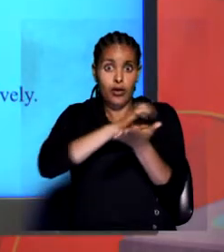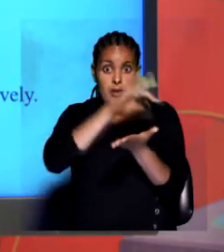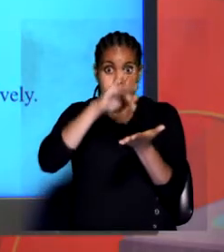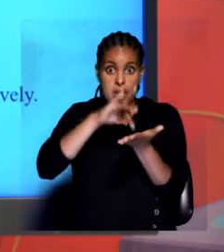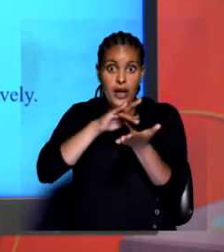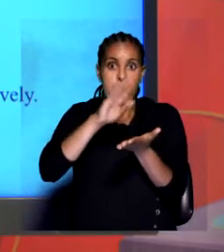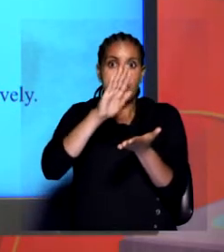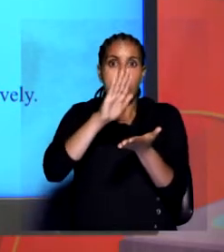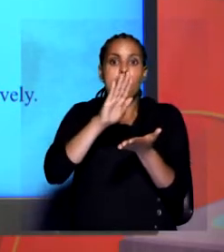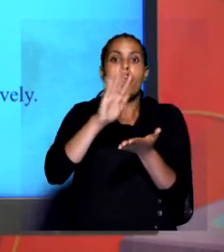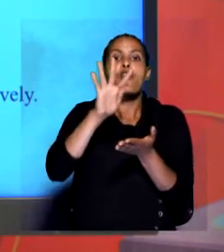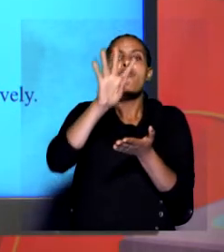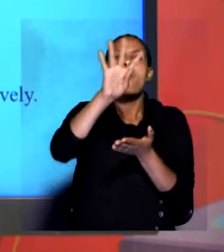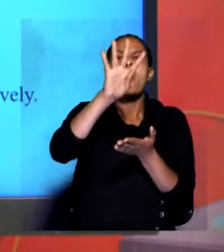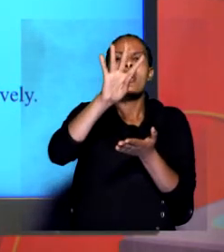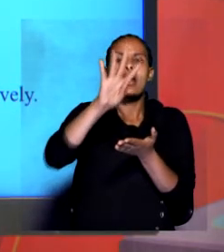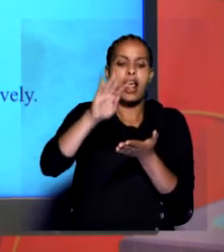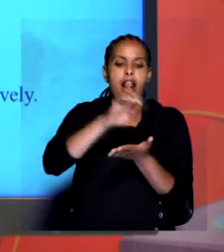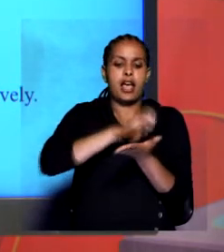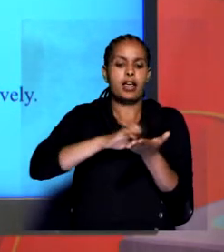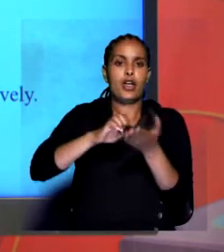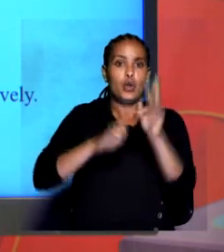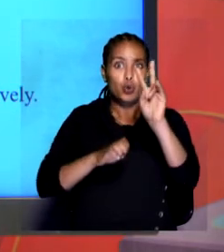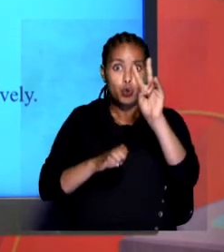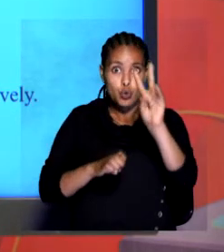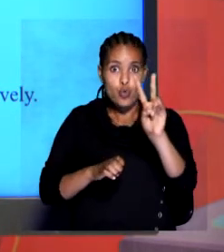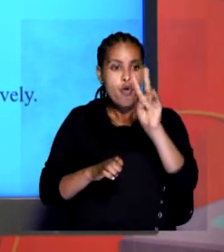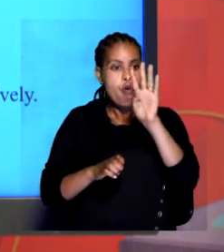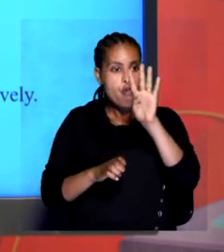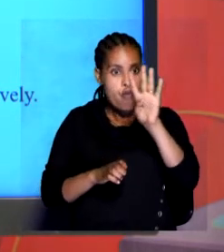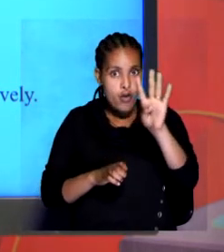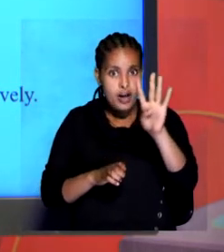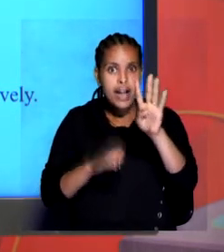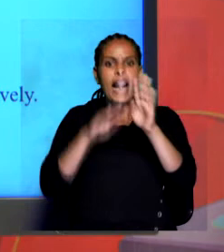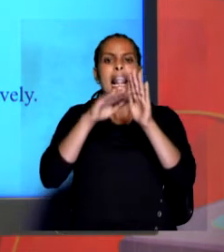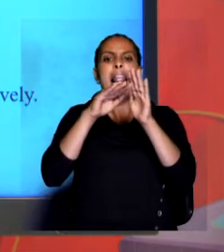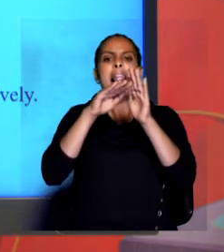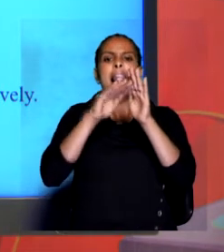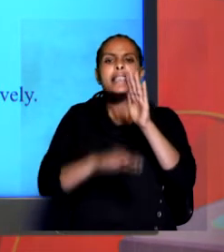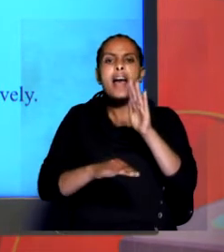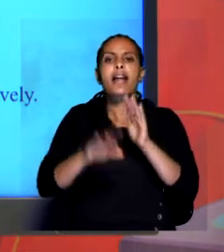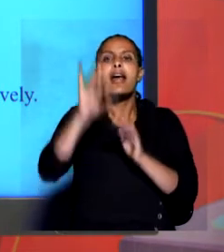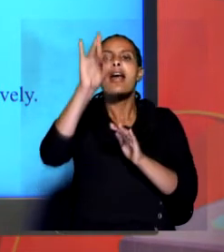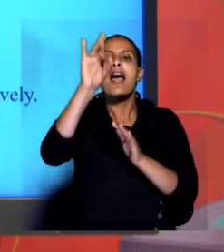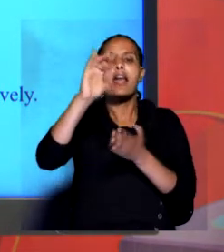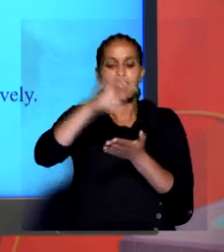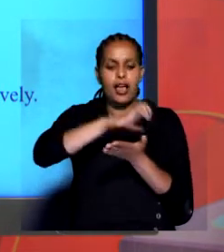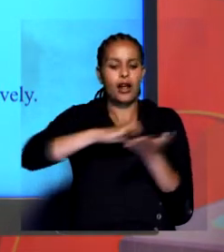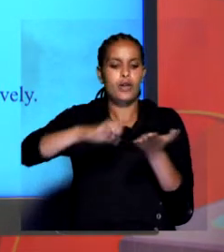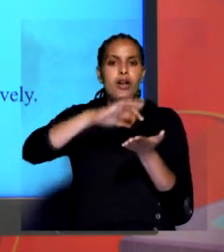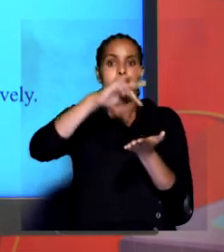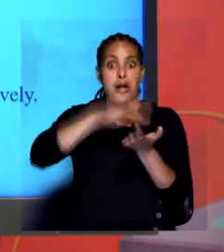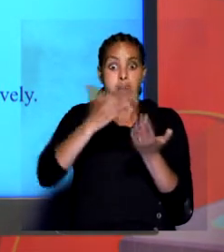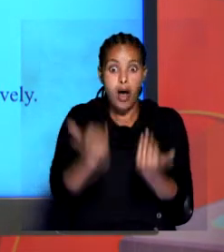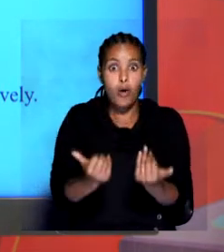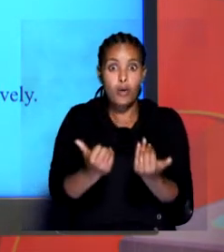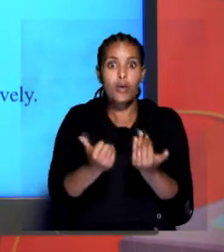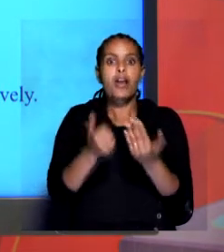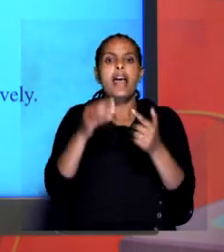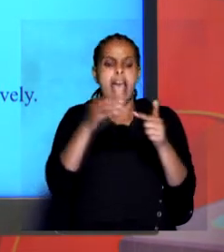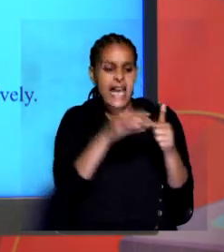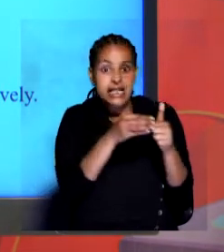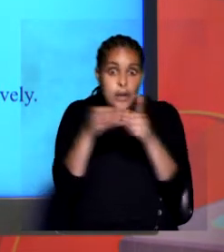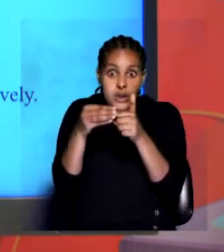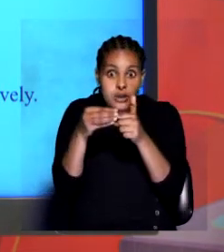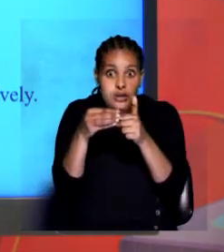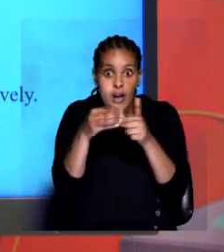Beryllium, 4 electrons, 2, 4, less than 8 electrons on the central atom. Now this is exception